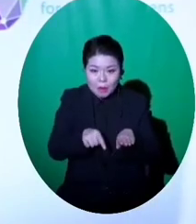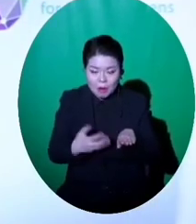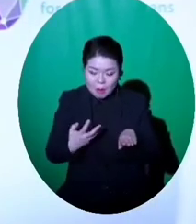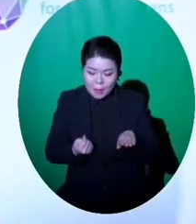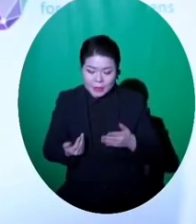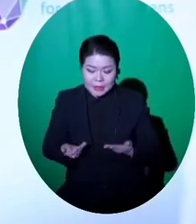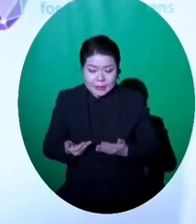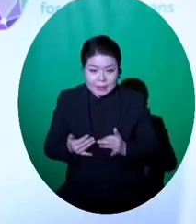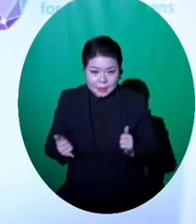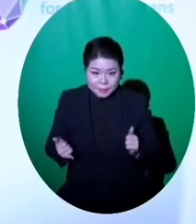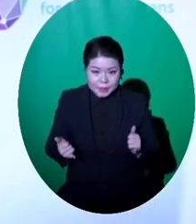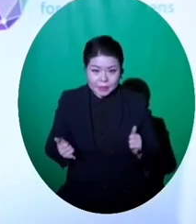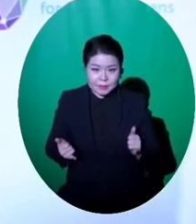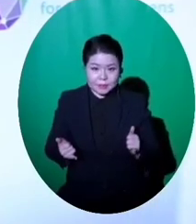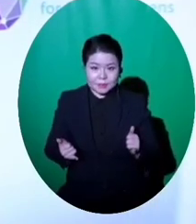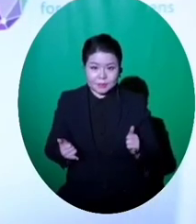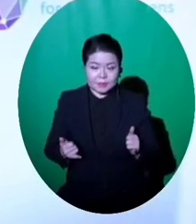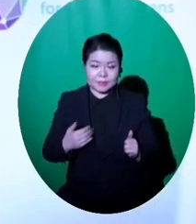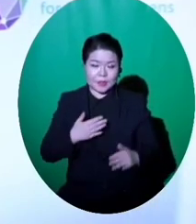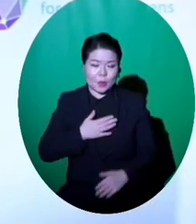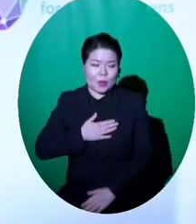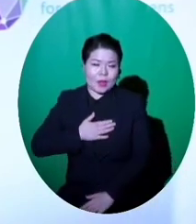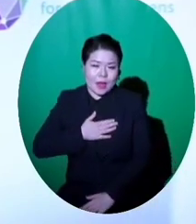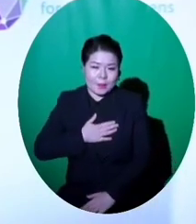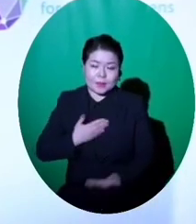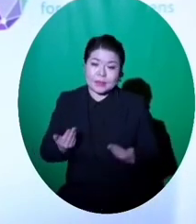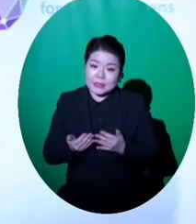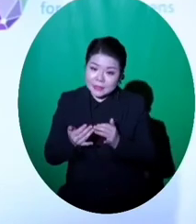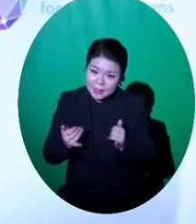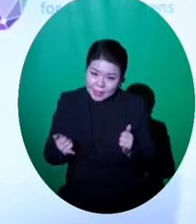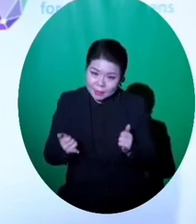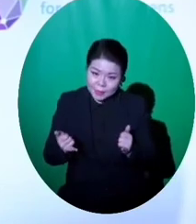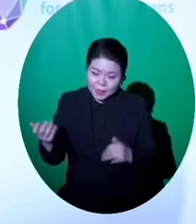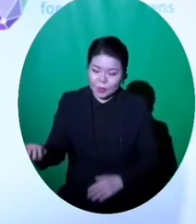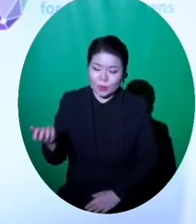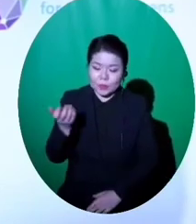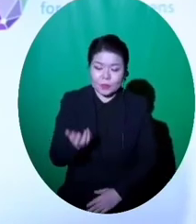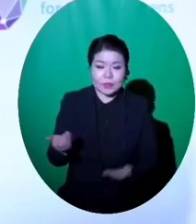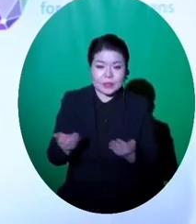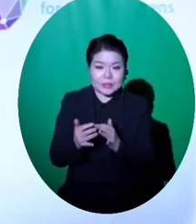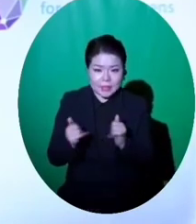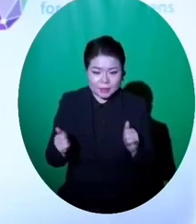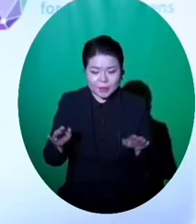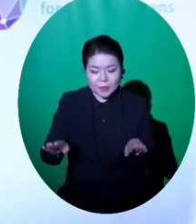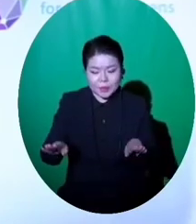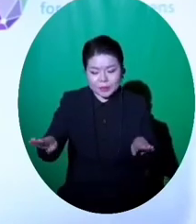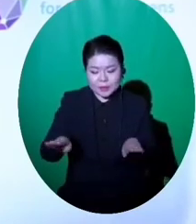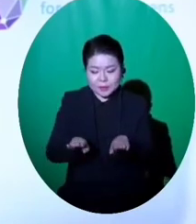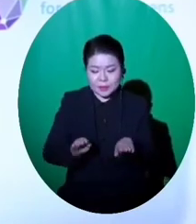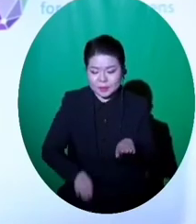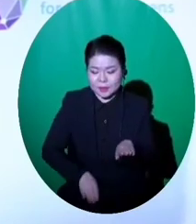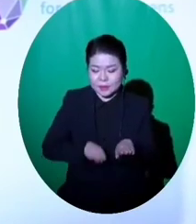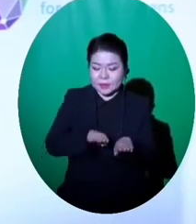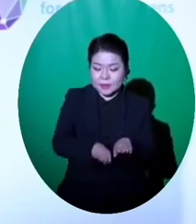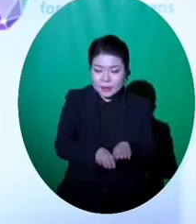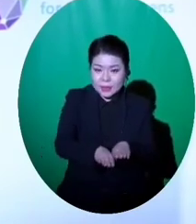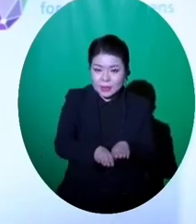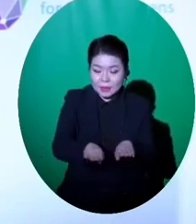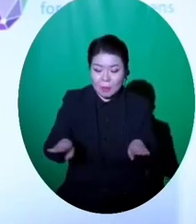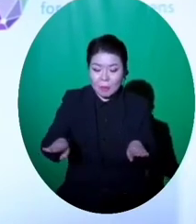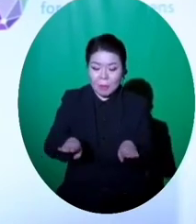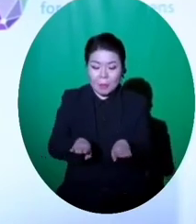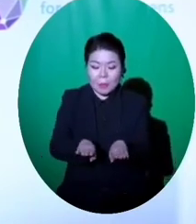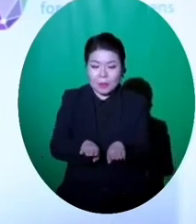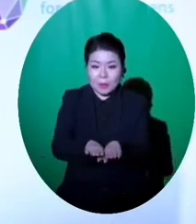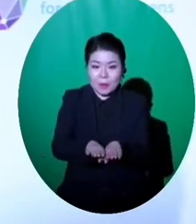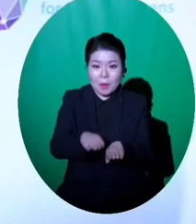also just the disparity of the care work and tech work, because, you know, the engineers